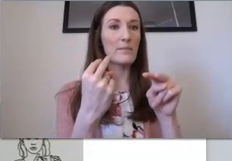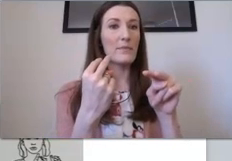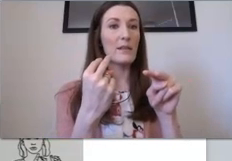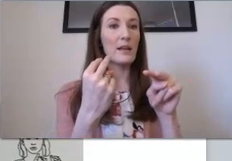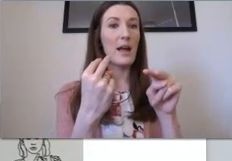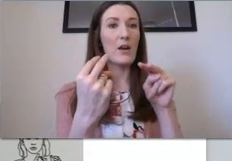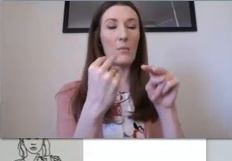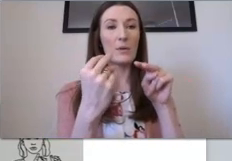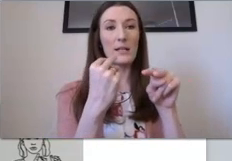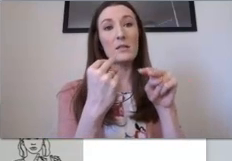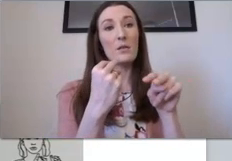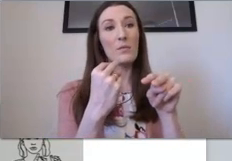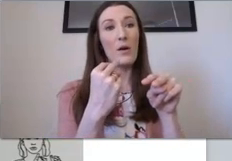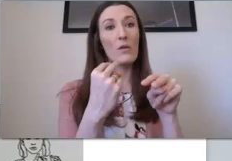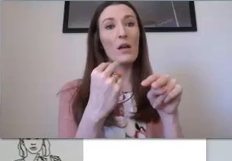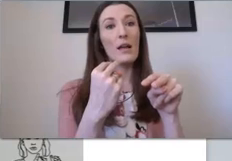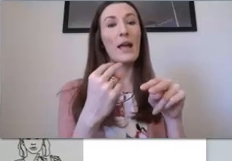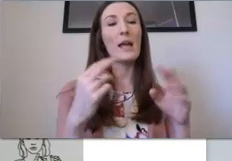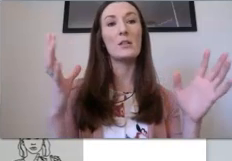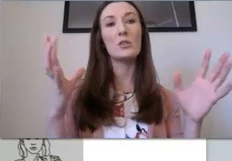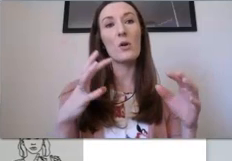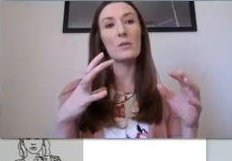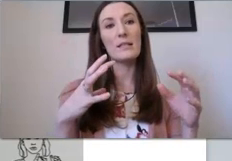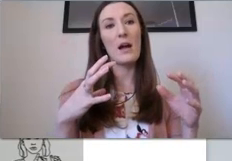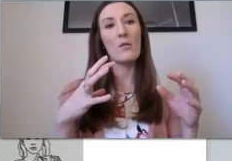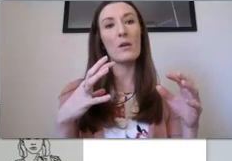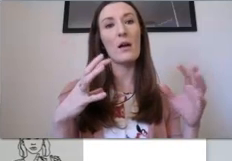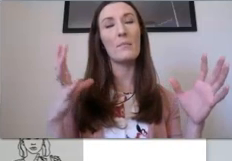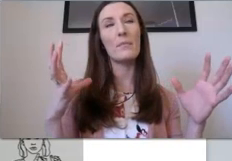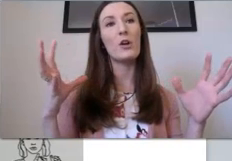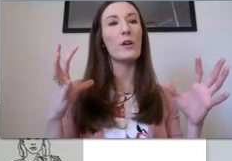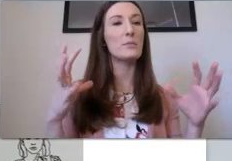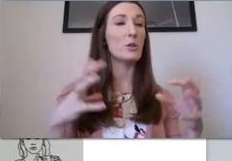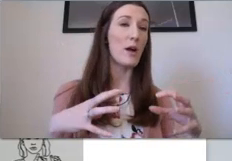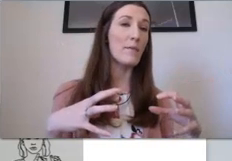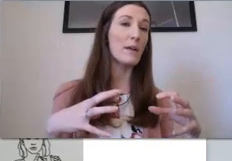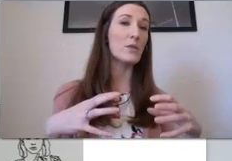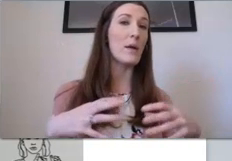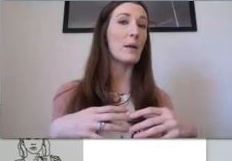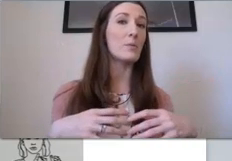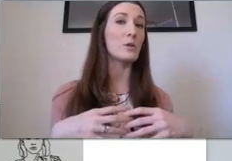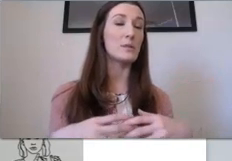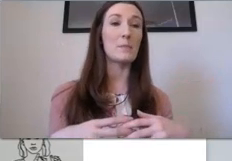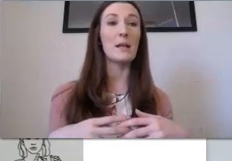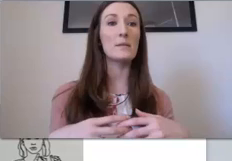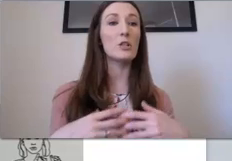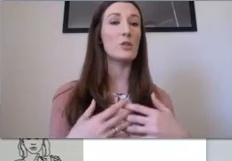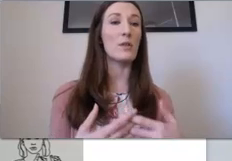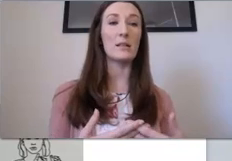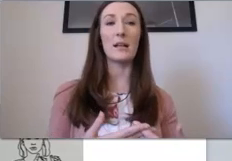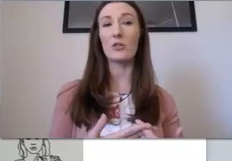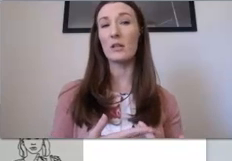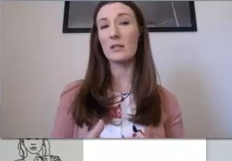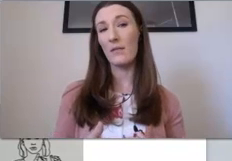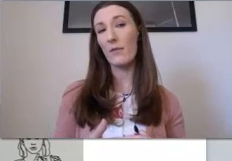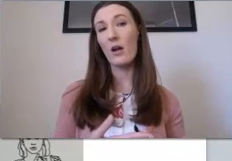ways, okay, on both sides of the road. Okay, it slows down, it creates more traffic so that people don't speed as much, so that